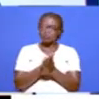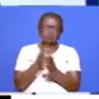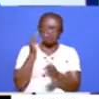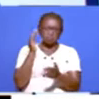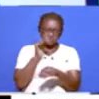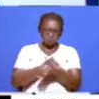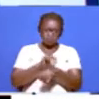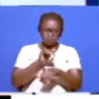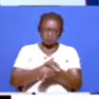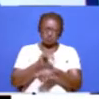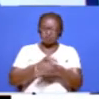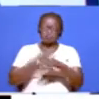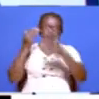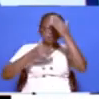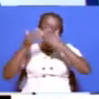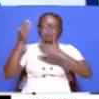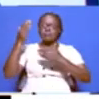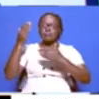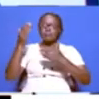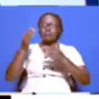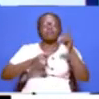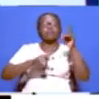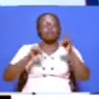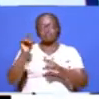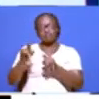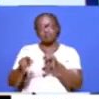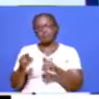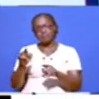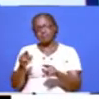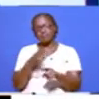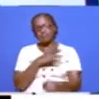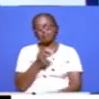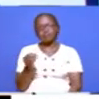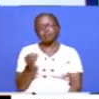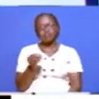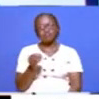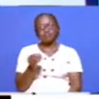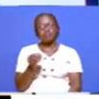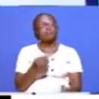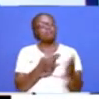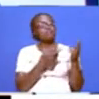university, very dynamic, and we hope that